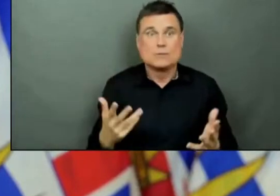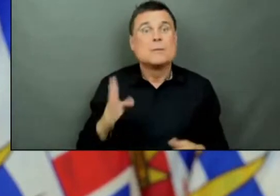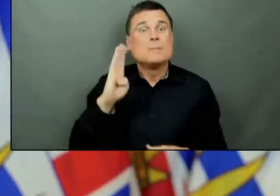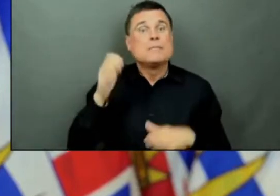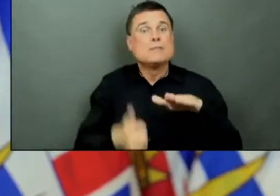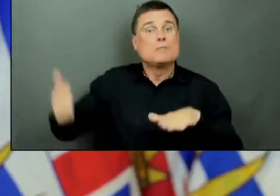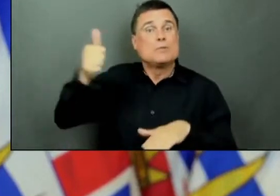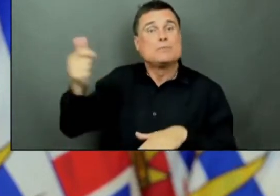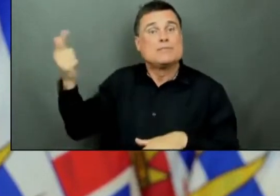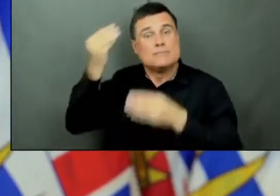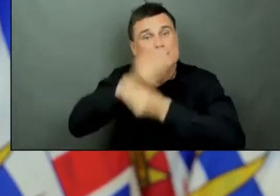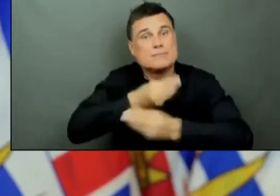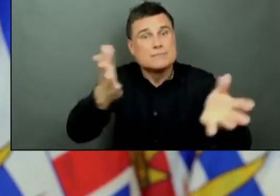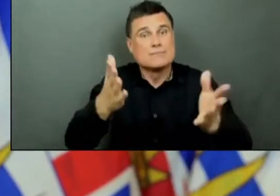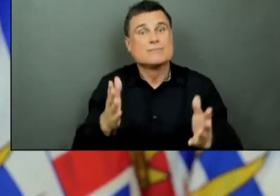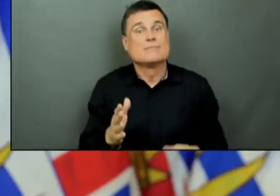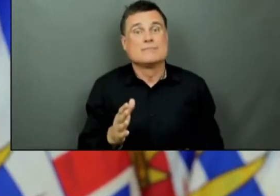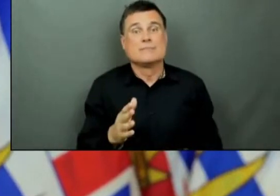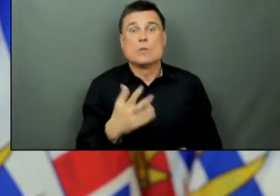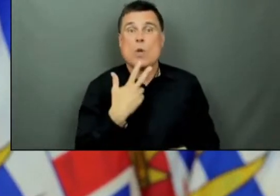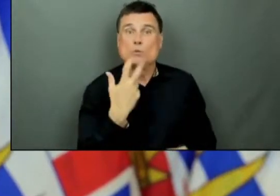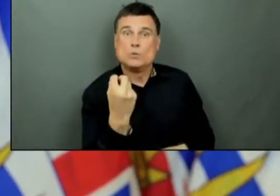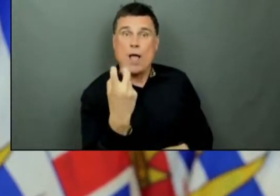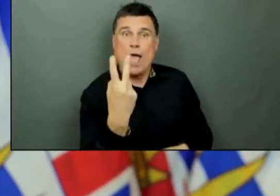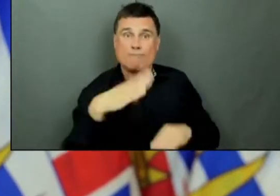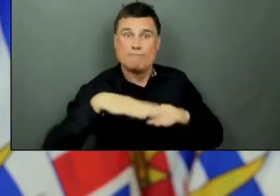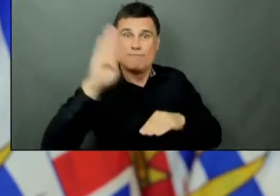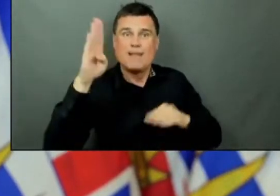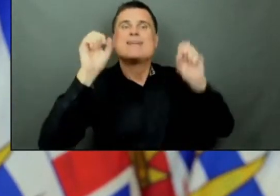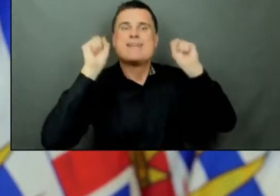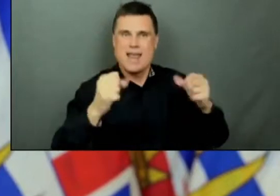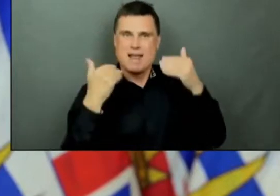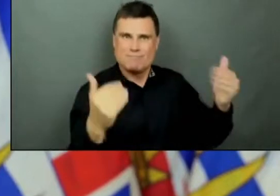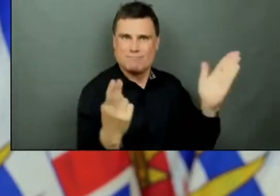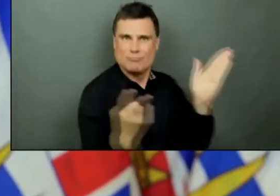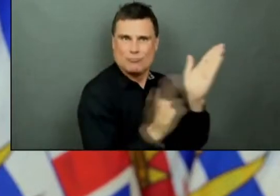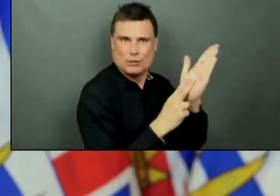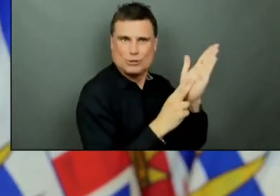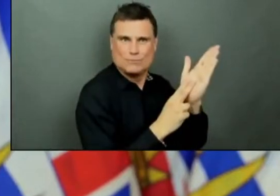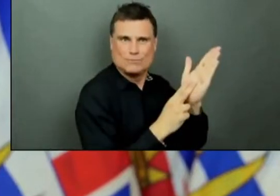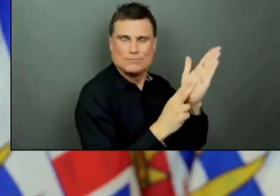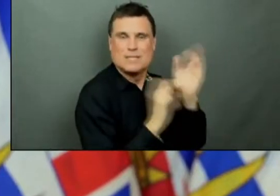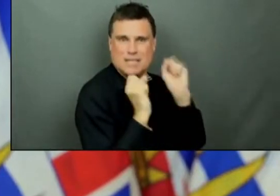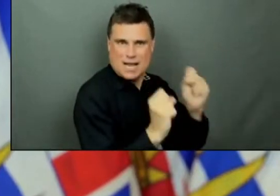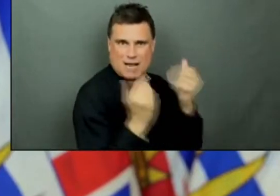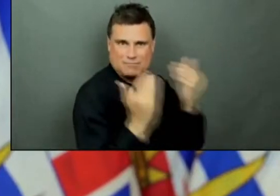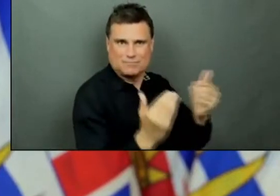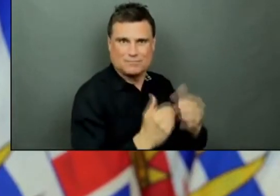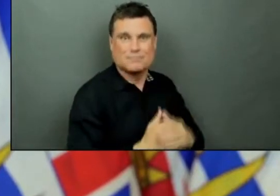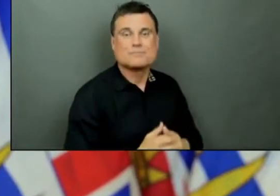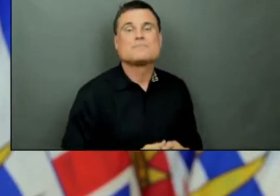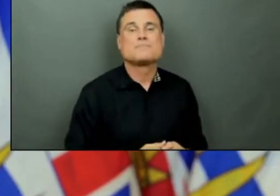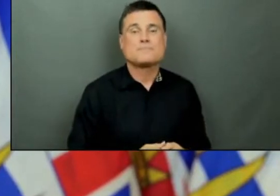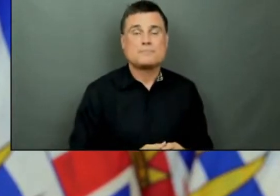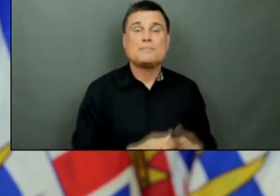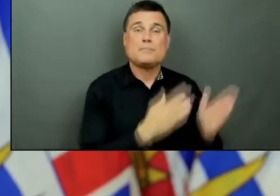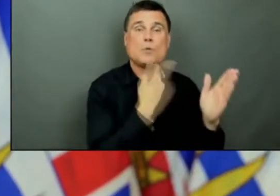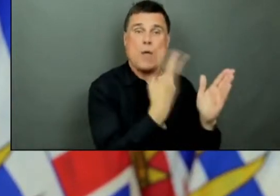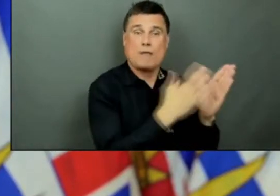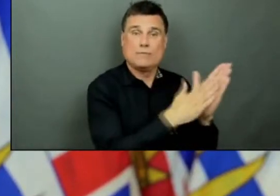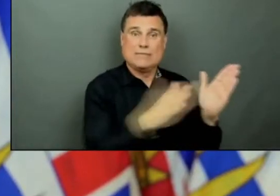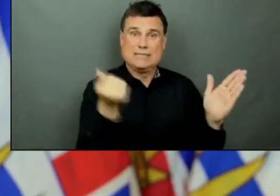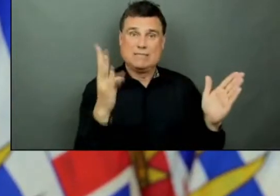about 310,000 youth aged 12 to 17, and all of them are eligible for the Pfizer vaccine. Currently,